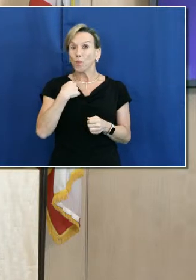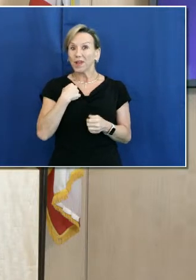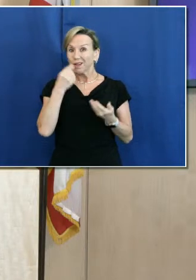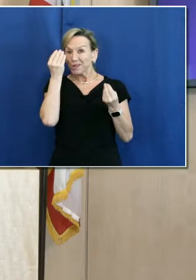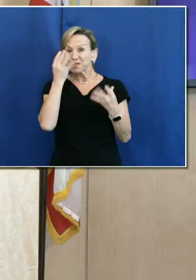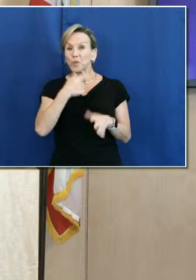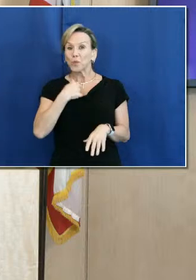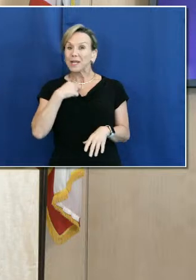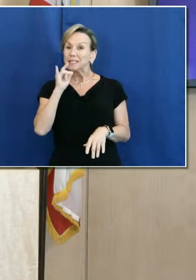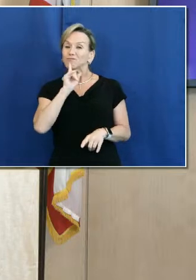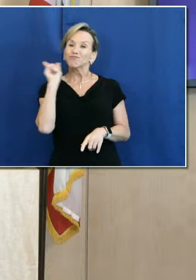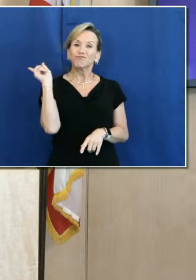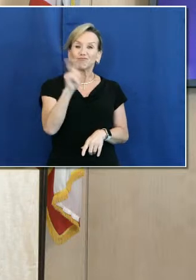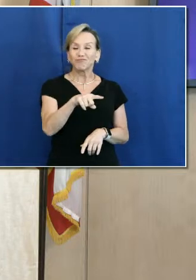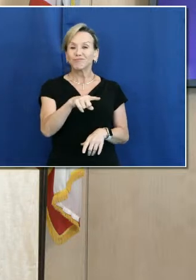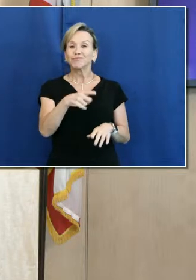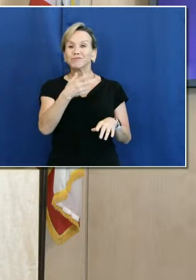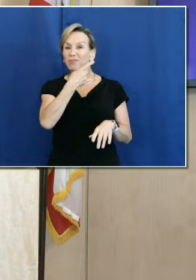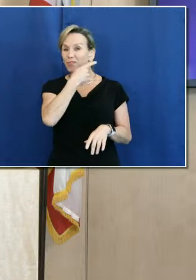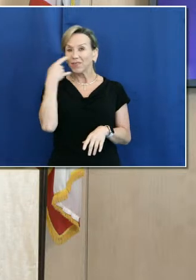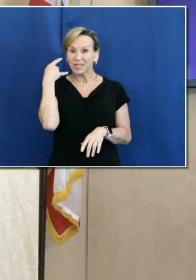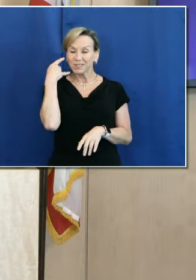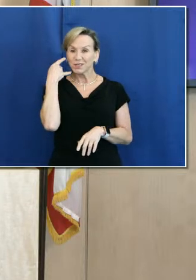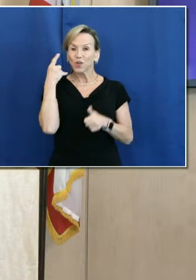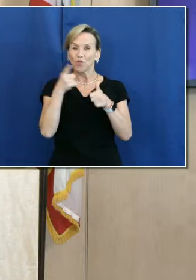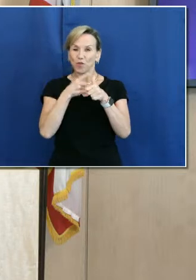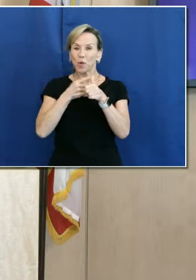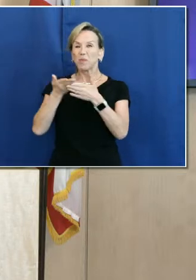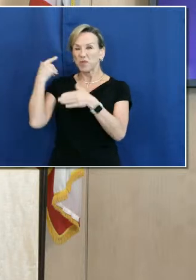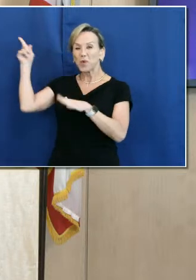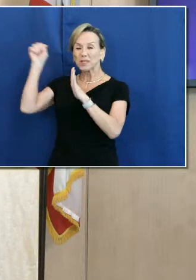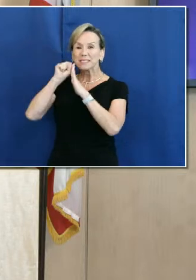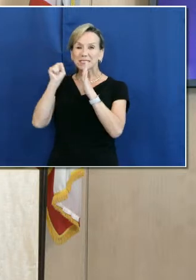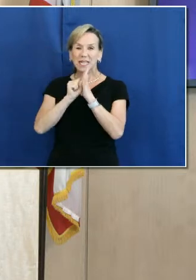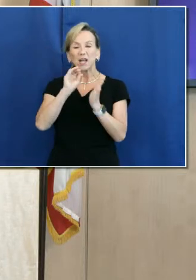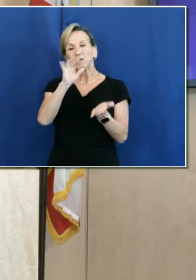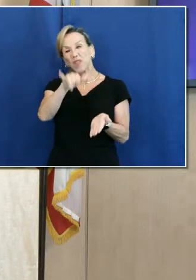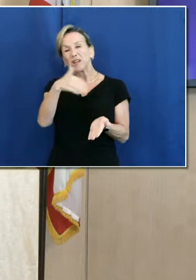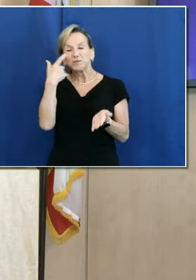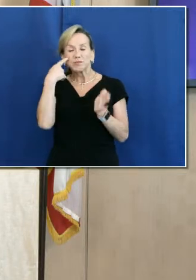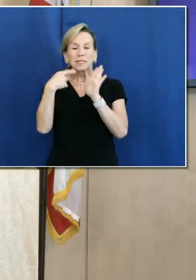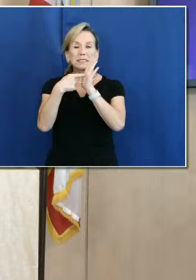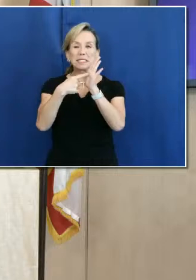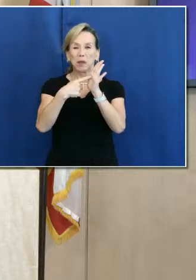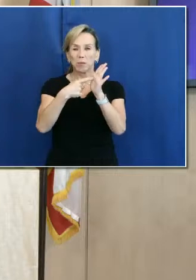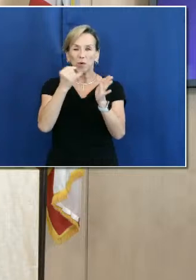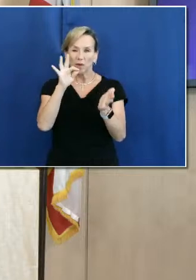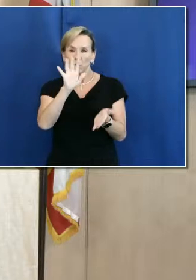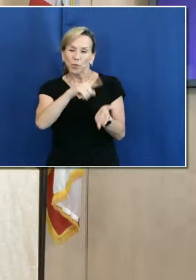before the state did. So that's one example of where we have done that. Thank you.